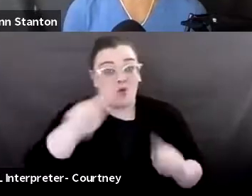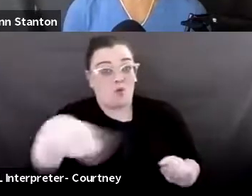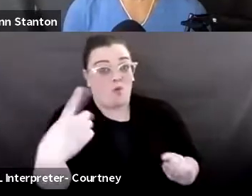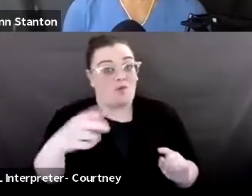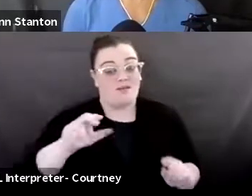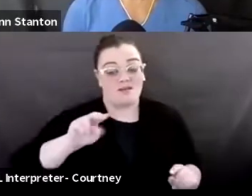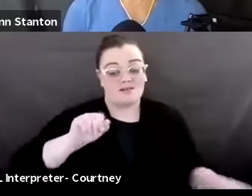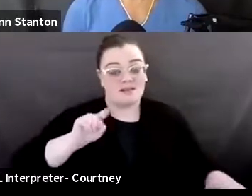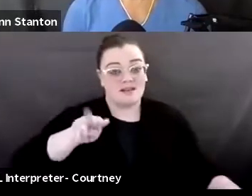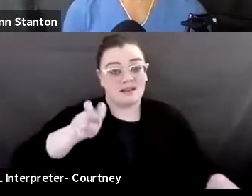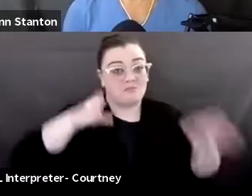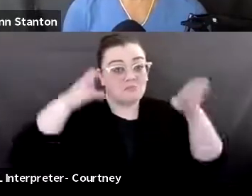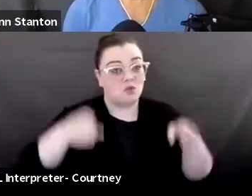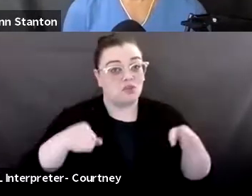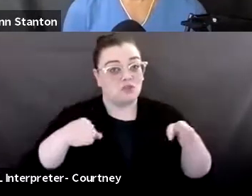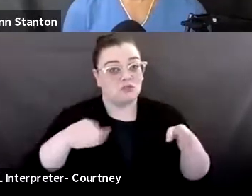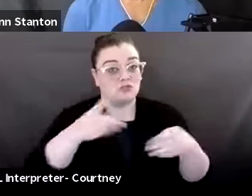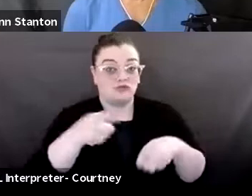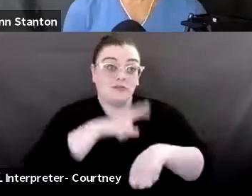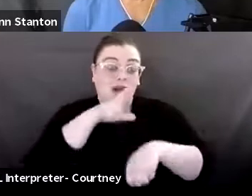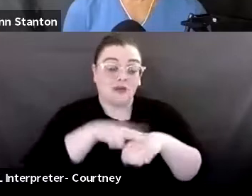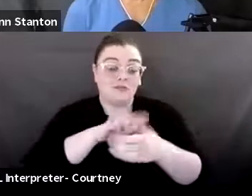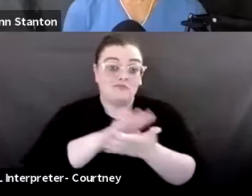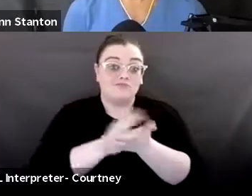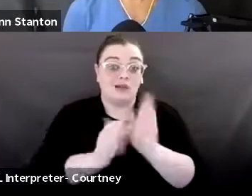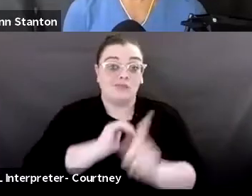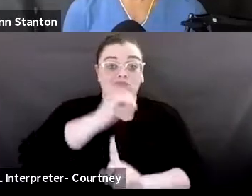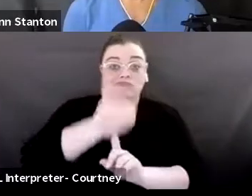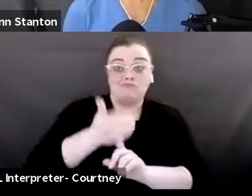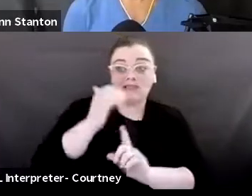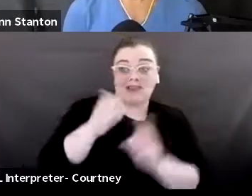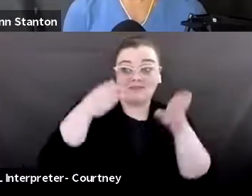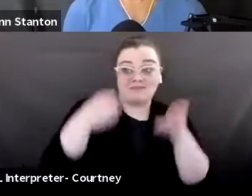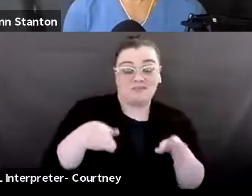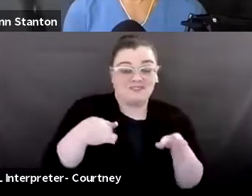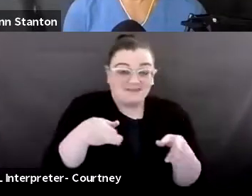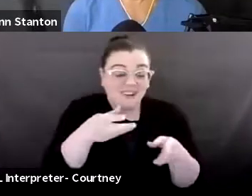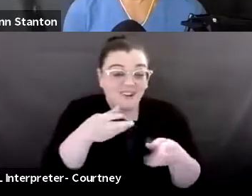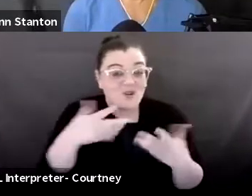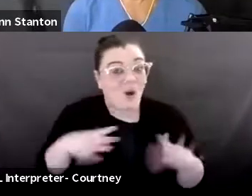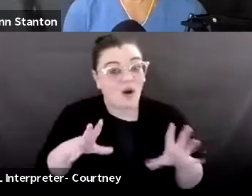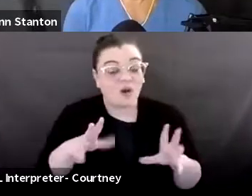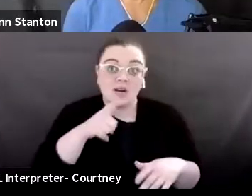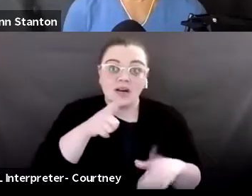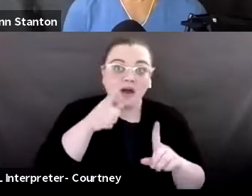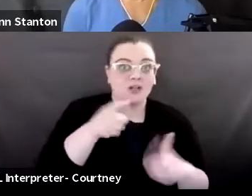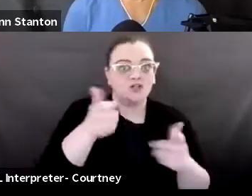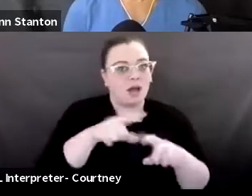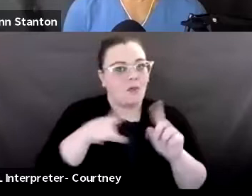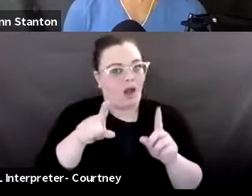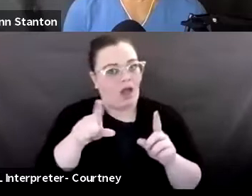naturally, because it's hard not to, like there's not really, like, as a people, we're not really like, we don't divide a whole